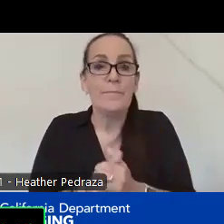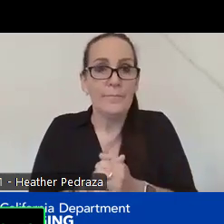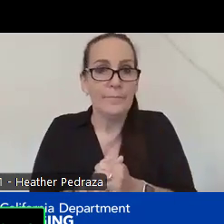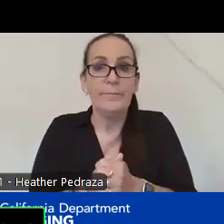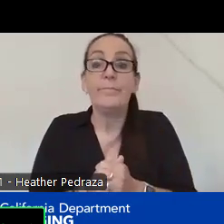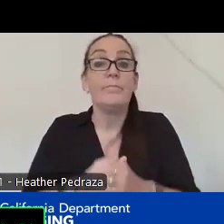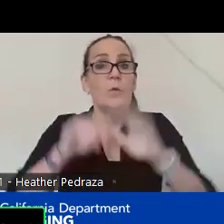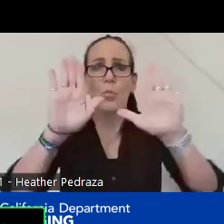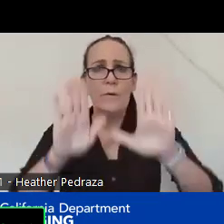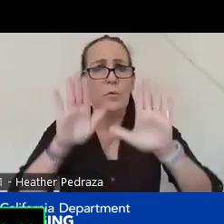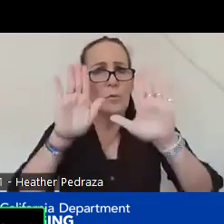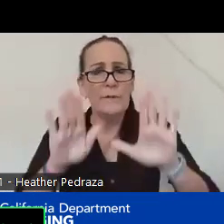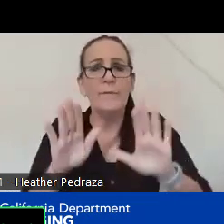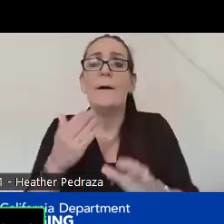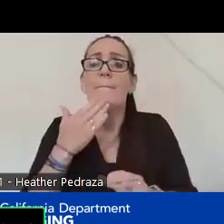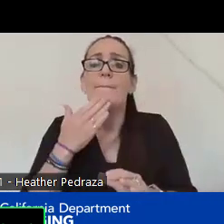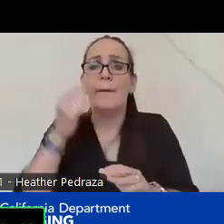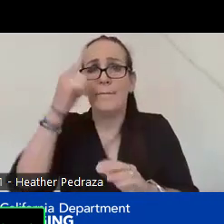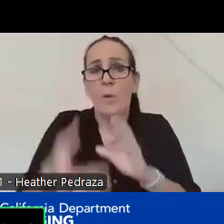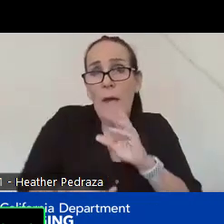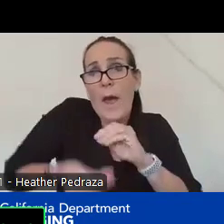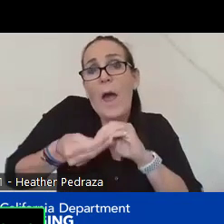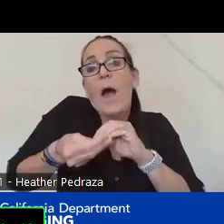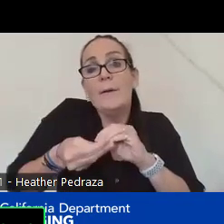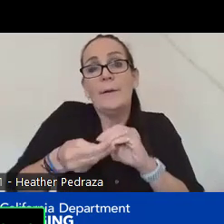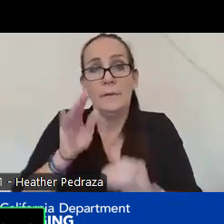Great, Lisa. Thank you for adding that on.